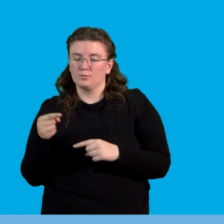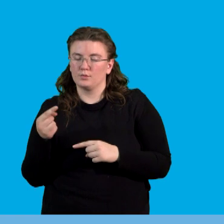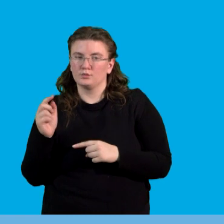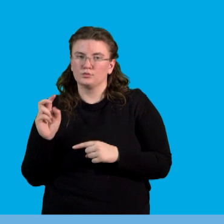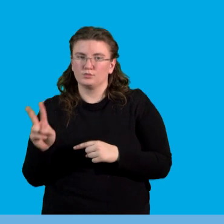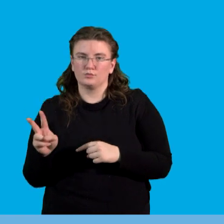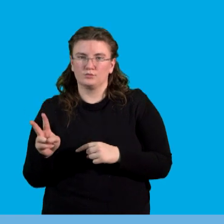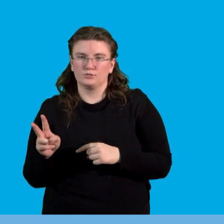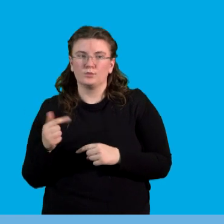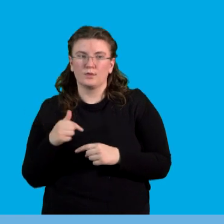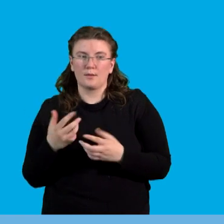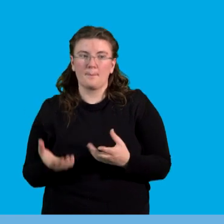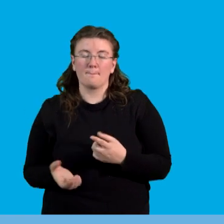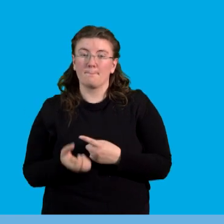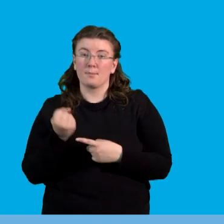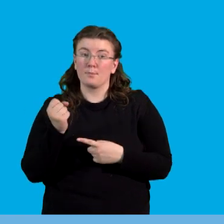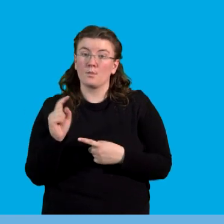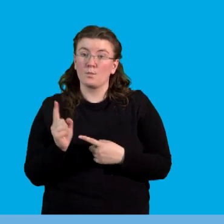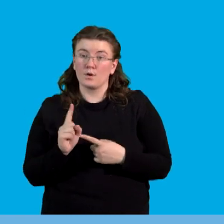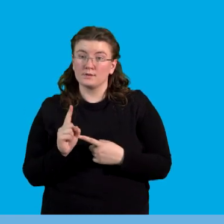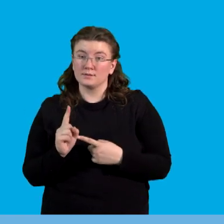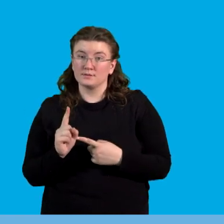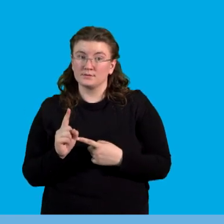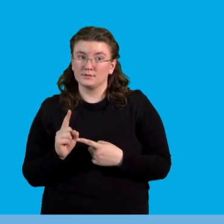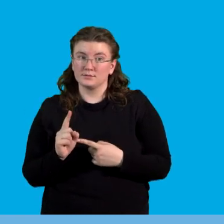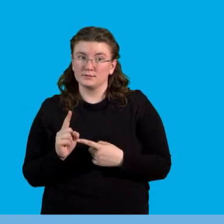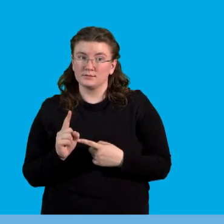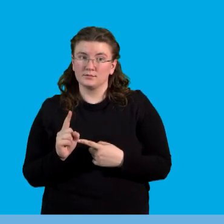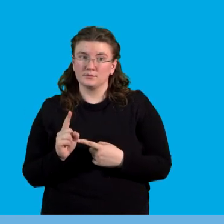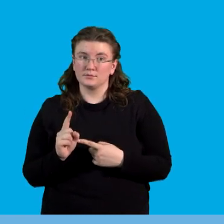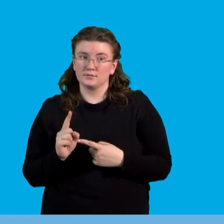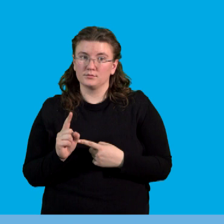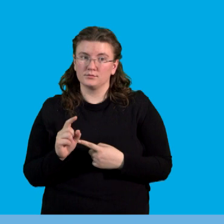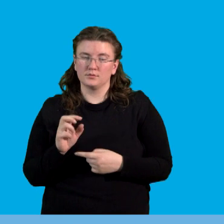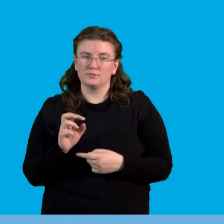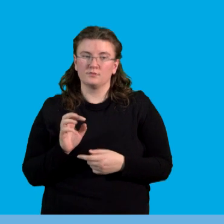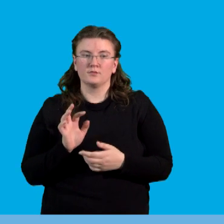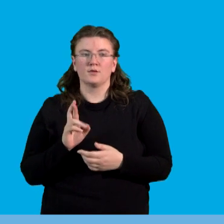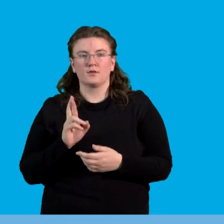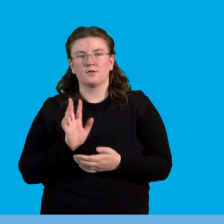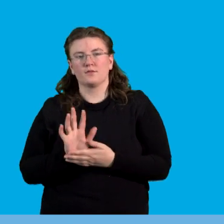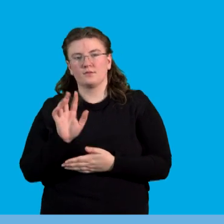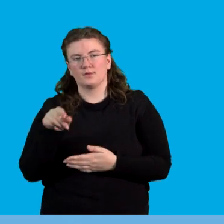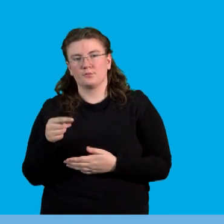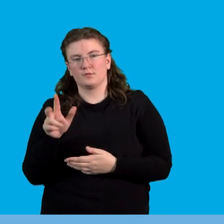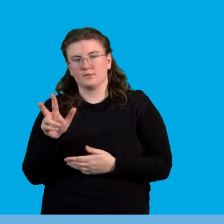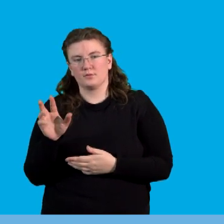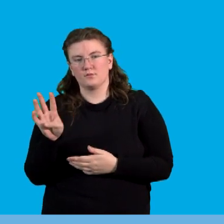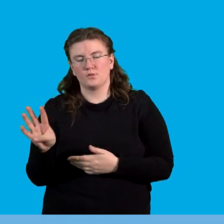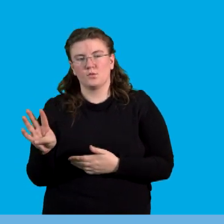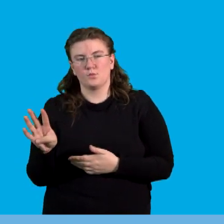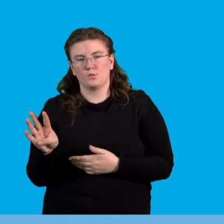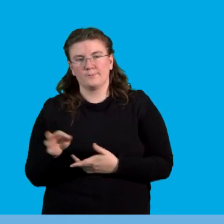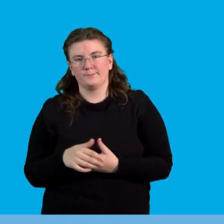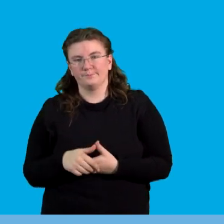multiplied by 2,2, and we are going to be getting the cost to be 15 rands